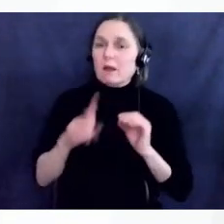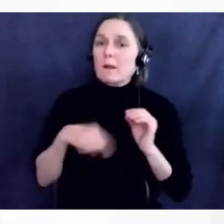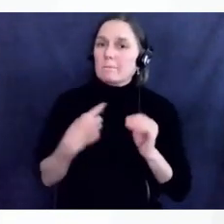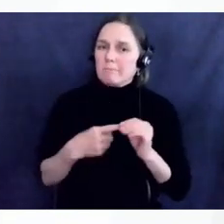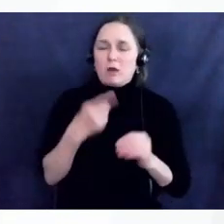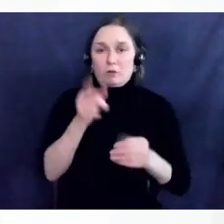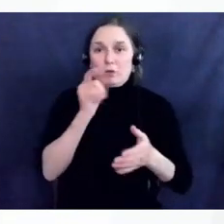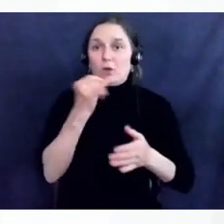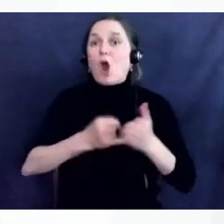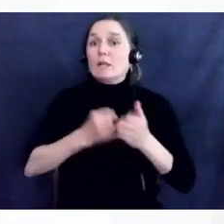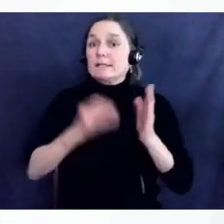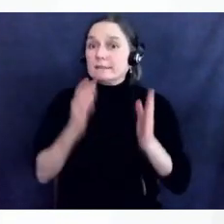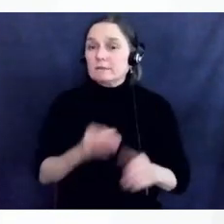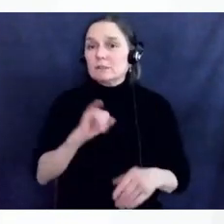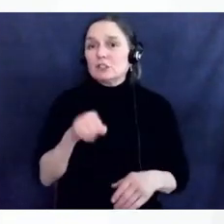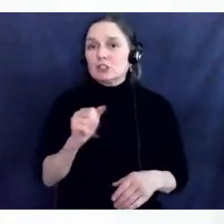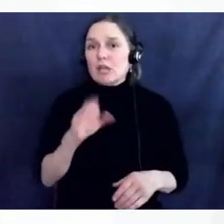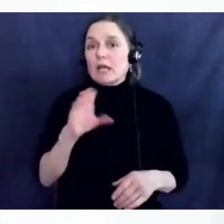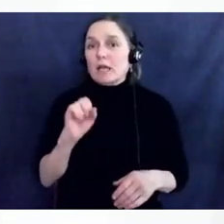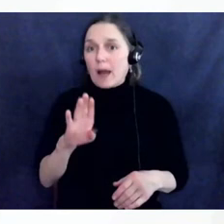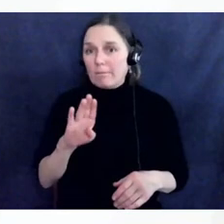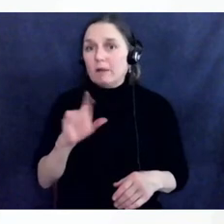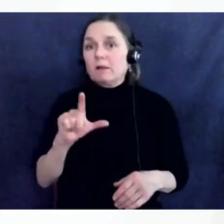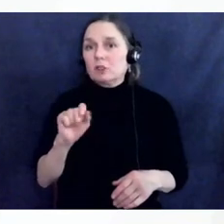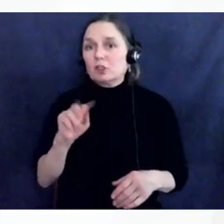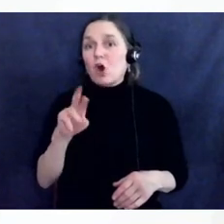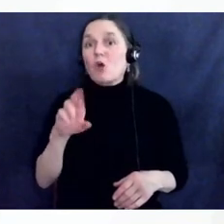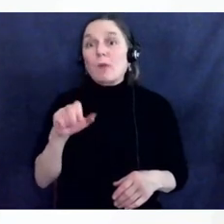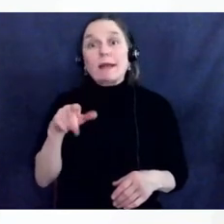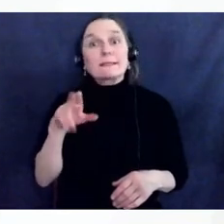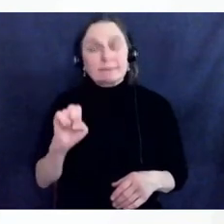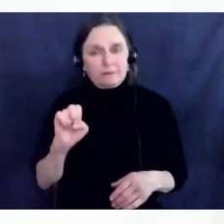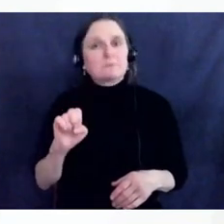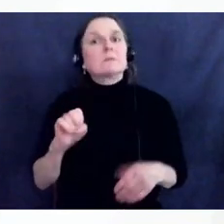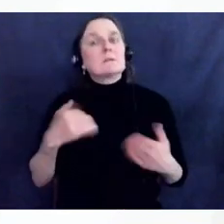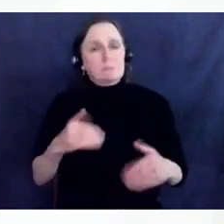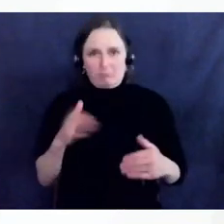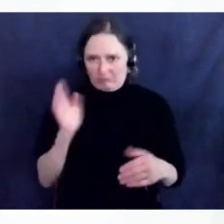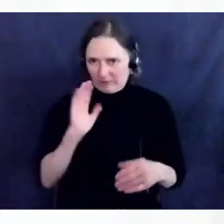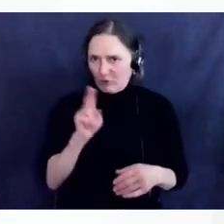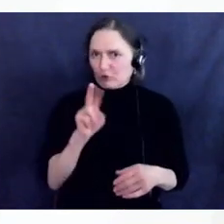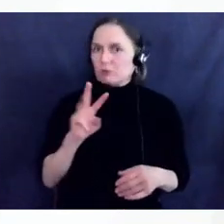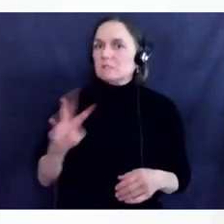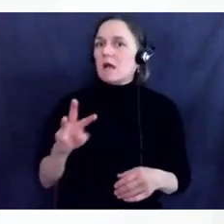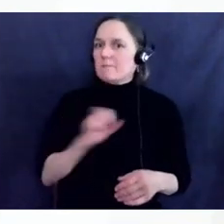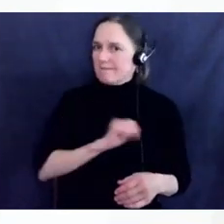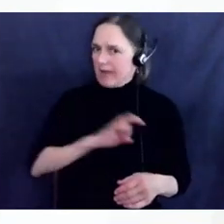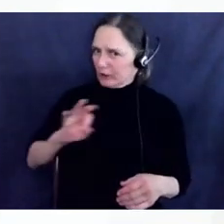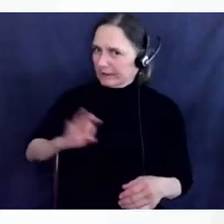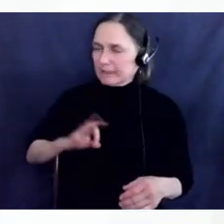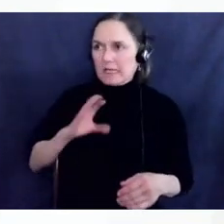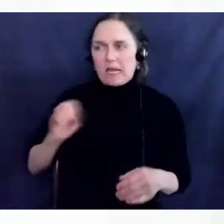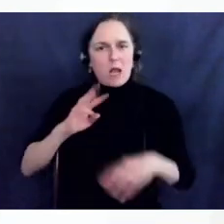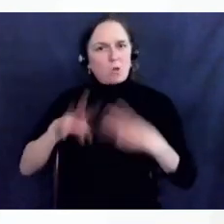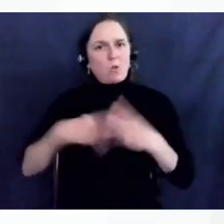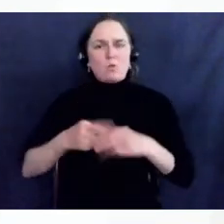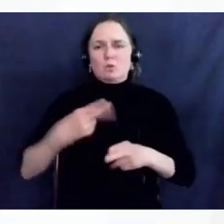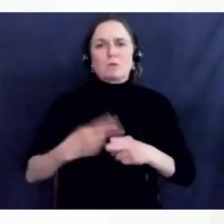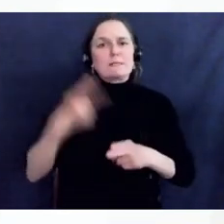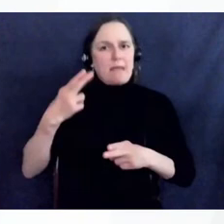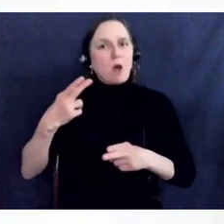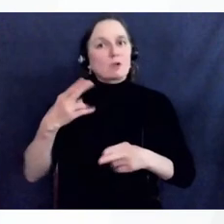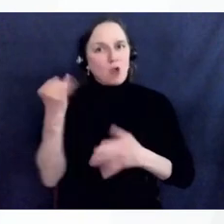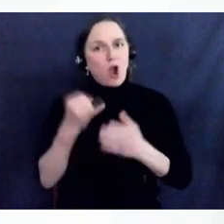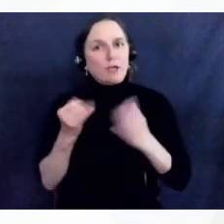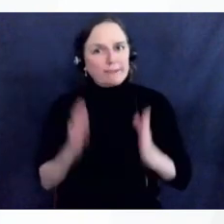world-renowned artist. And we're going to hear about UW's diversity, equity, and inclusion efforts from our Vice President for